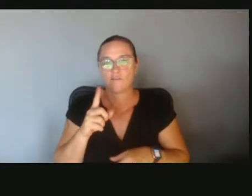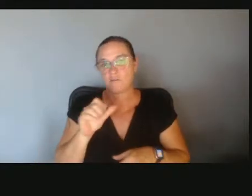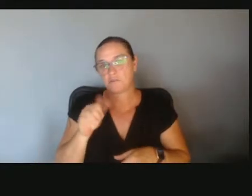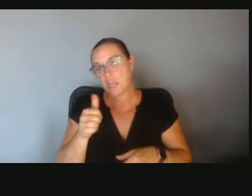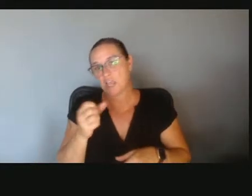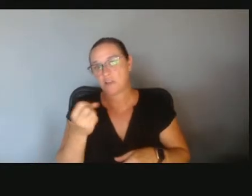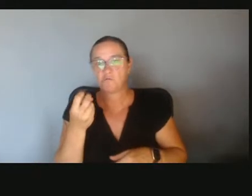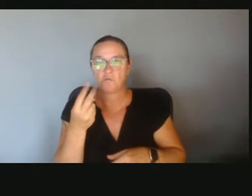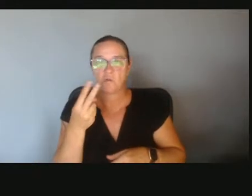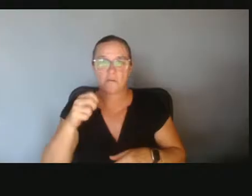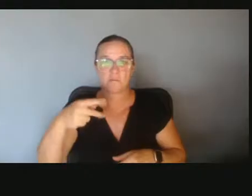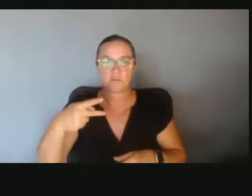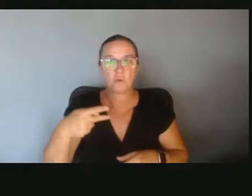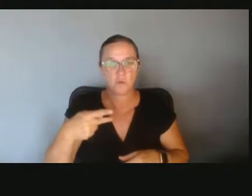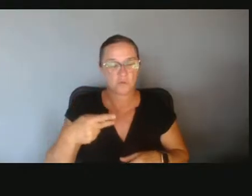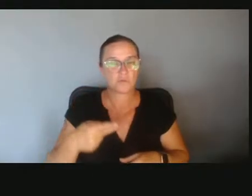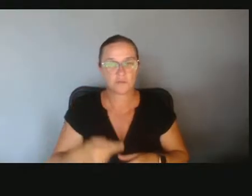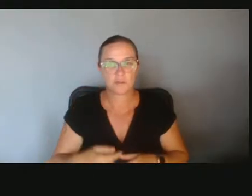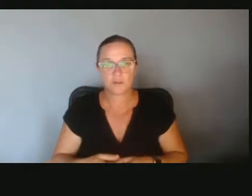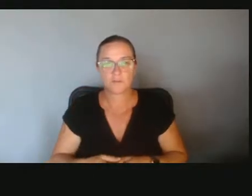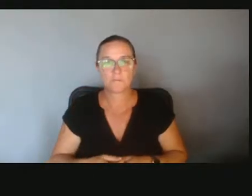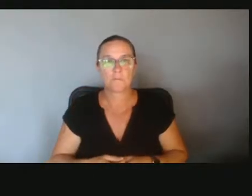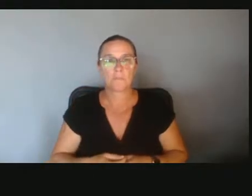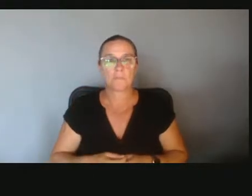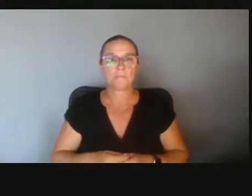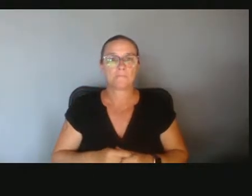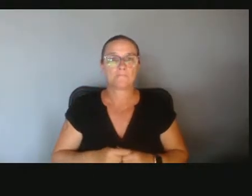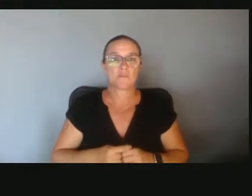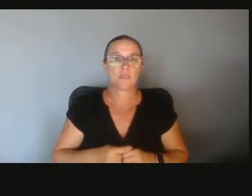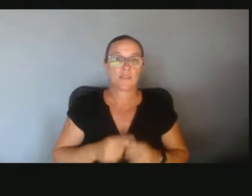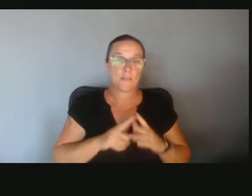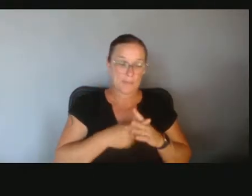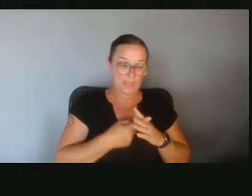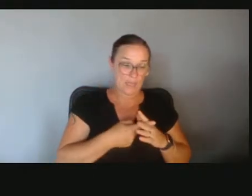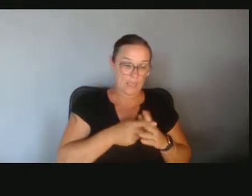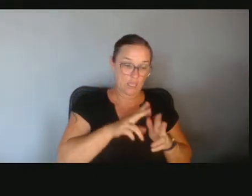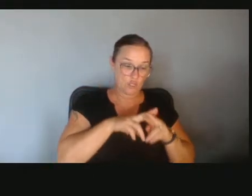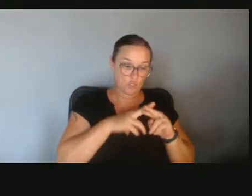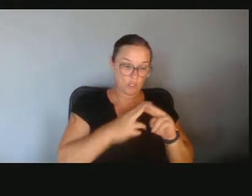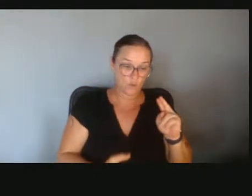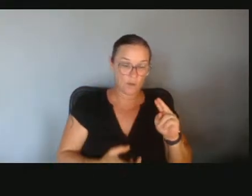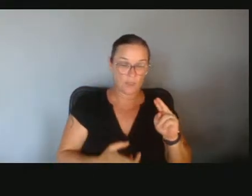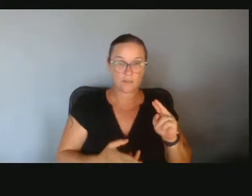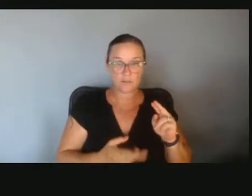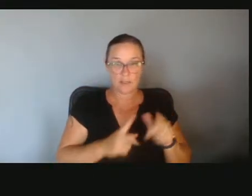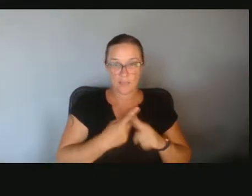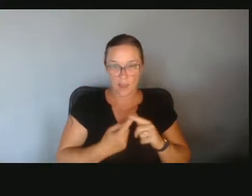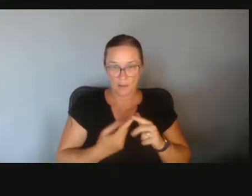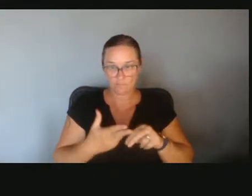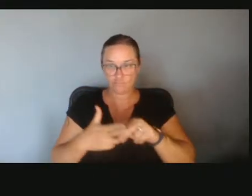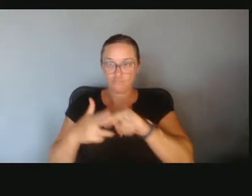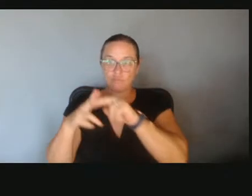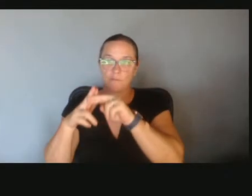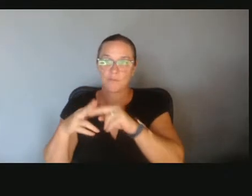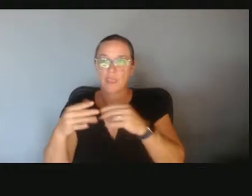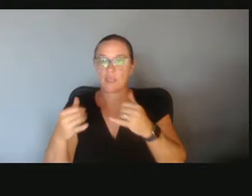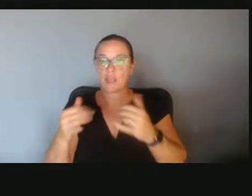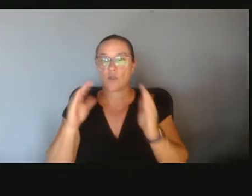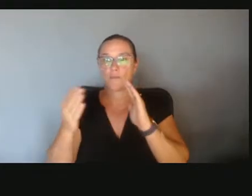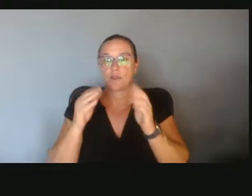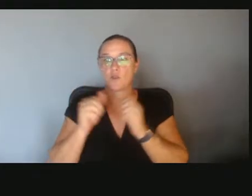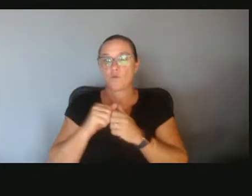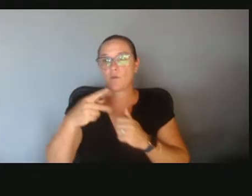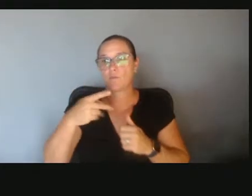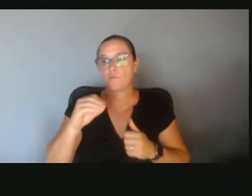going up fairly steadily after having initially decreased from that high. And now comparing to Pu'u'o